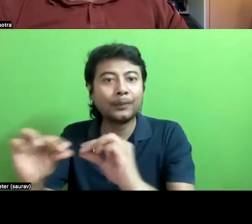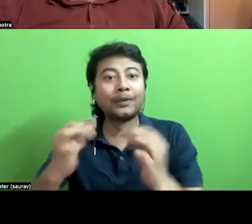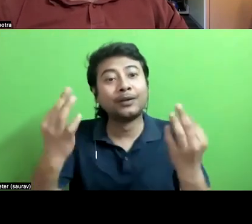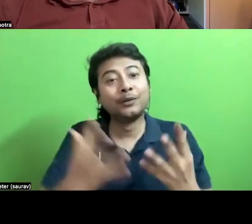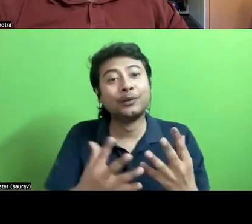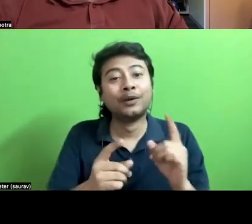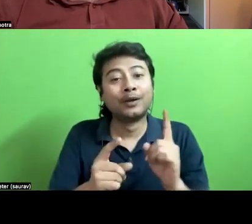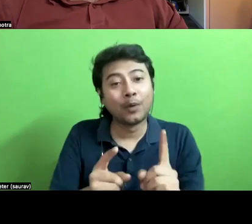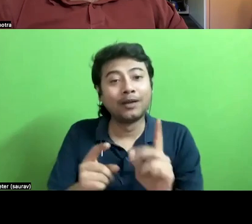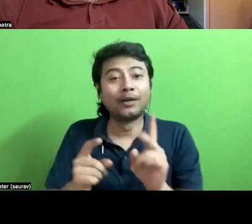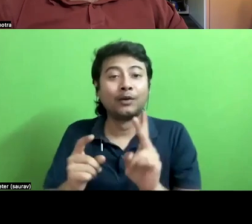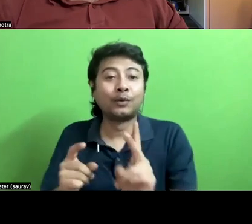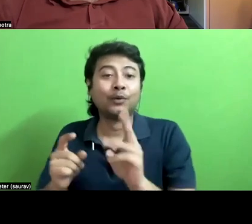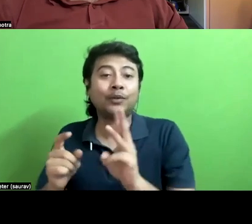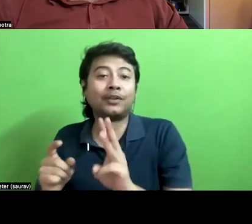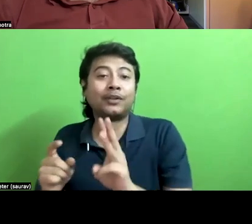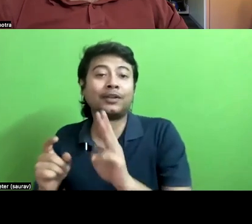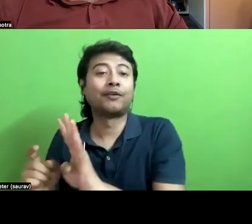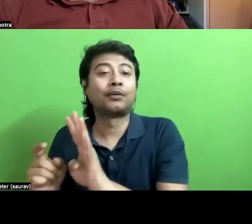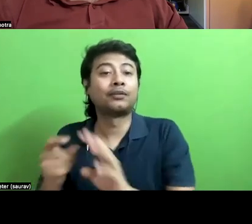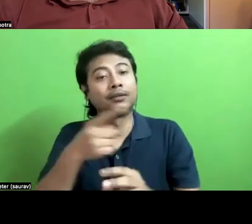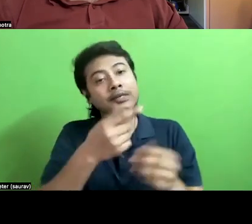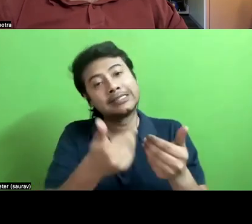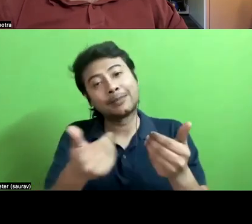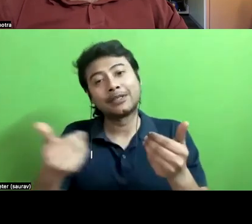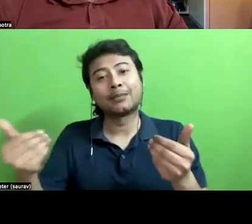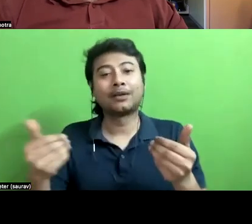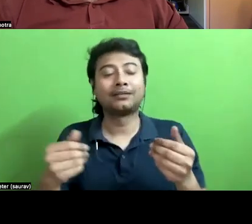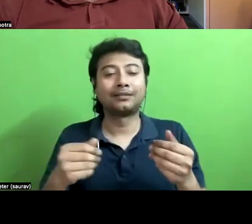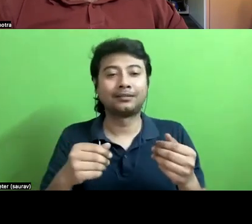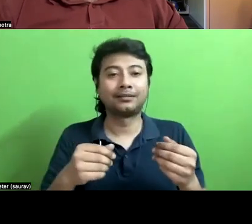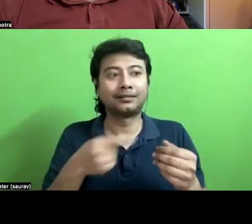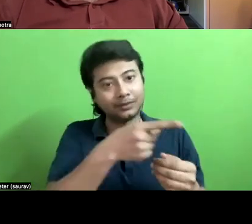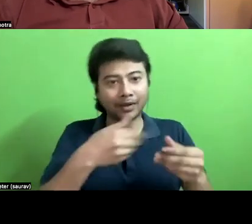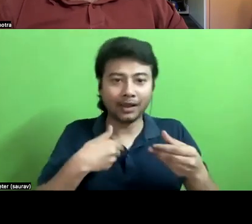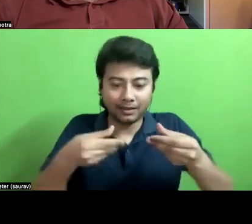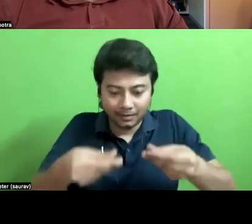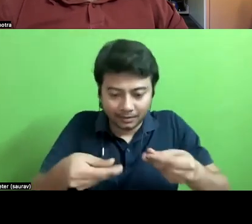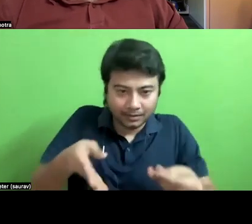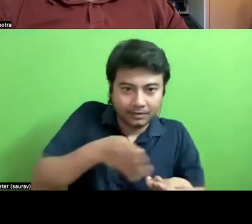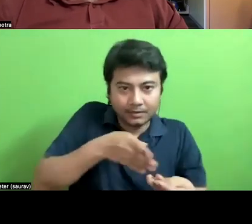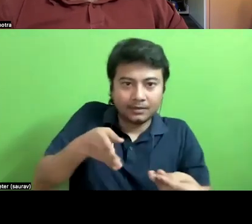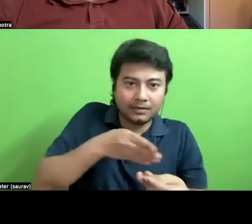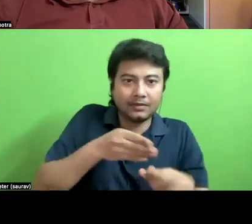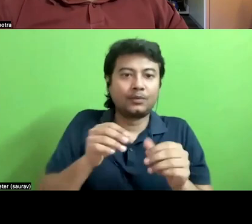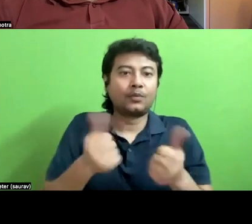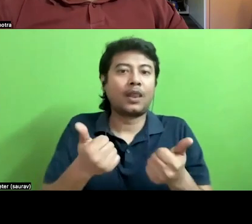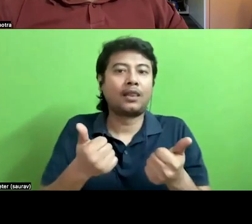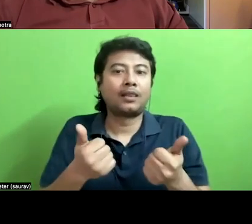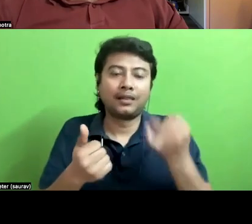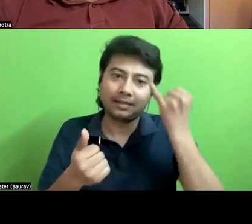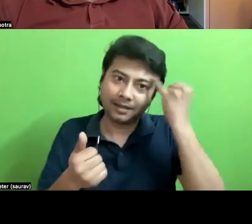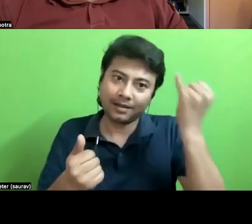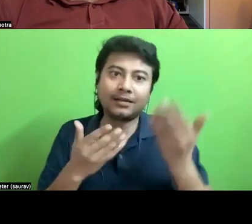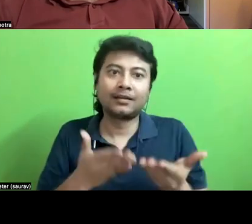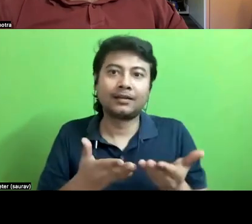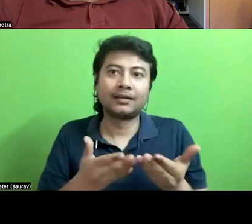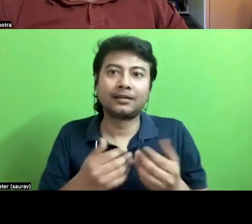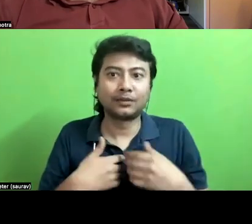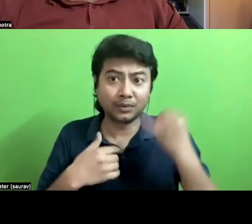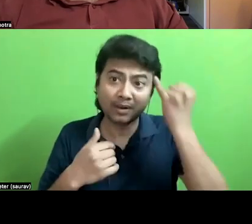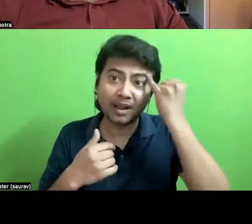that one fat book becomes 3 or 4 small books, so that I can hold them in that sense, So these were some of the